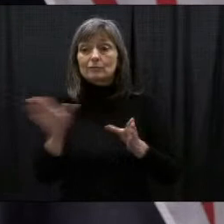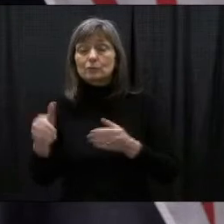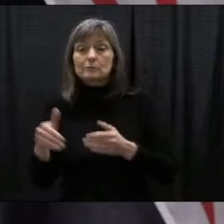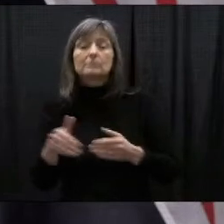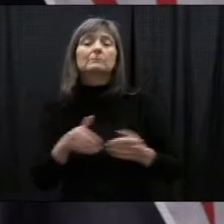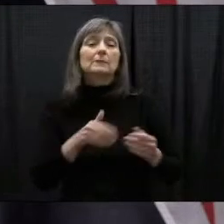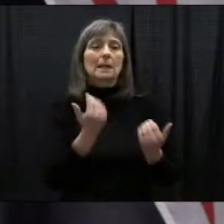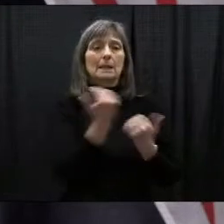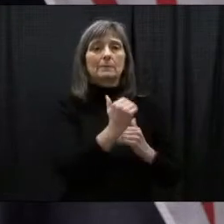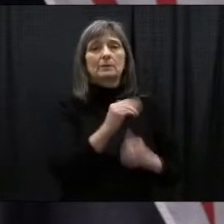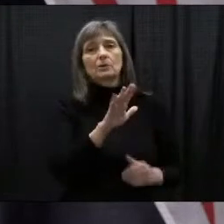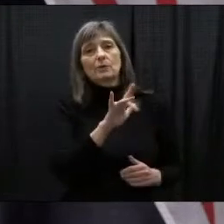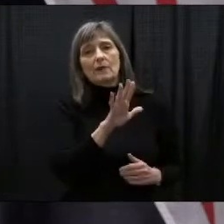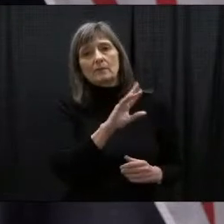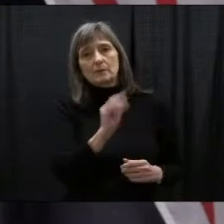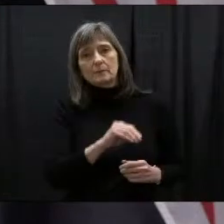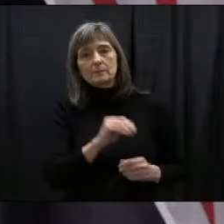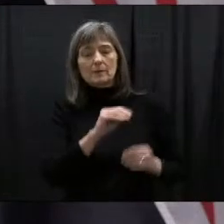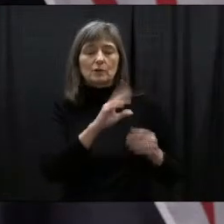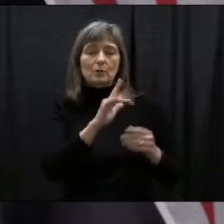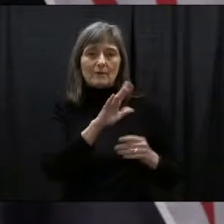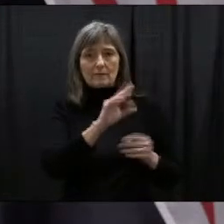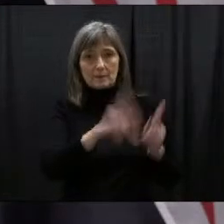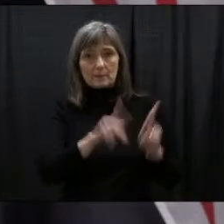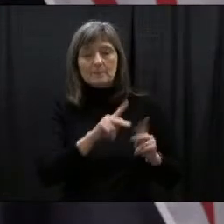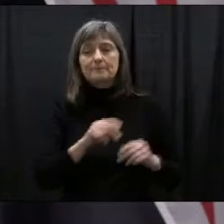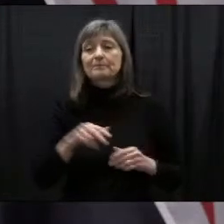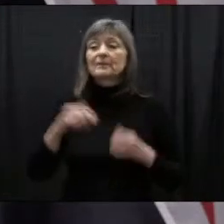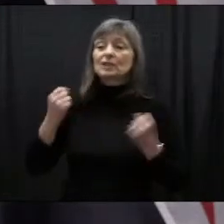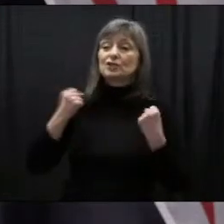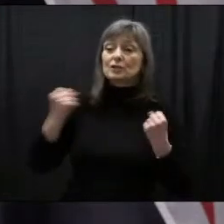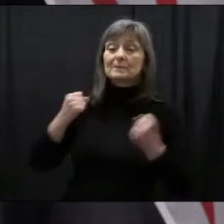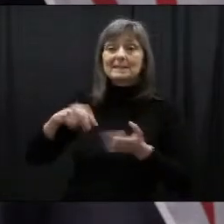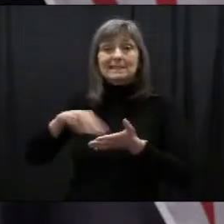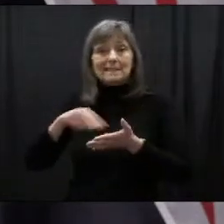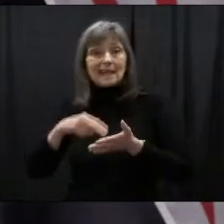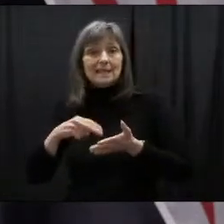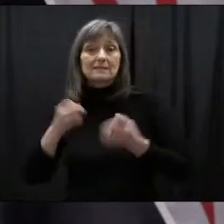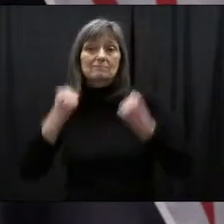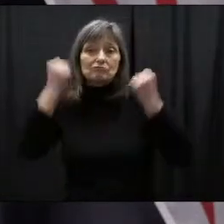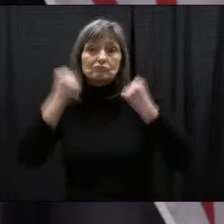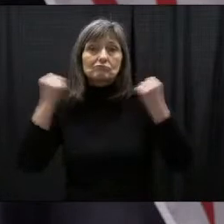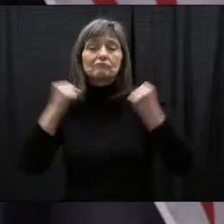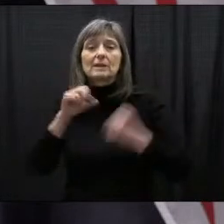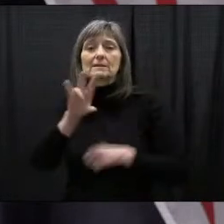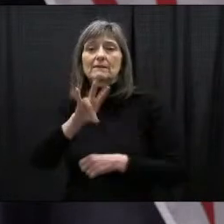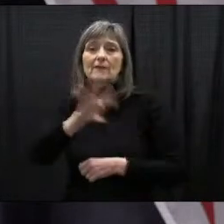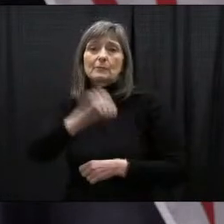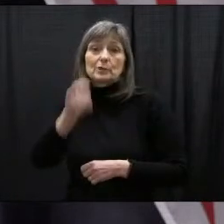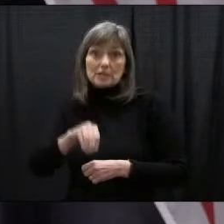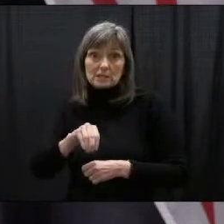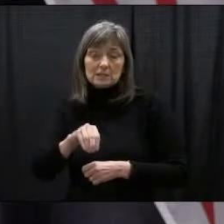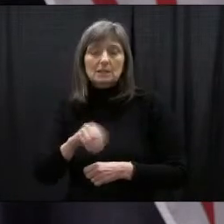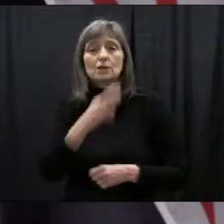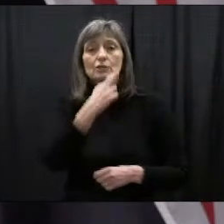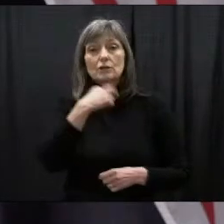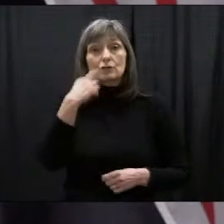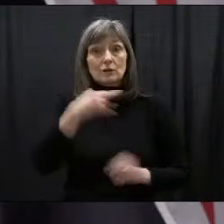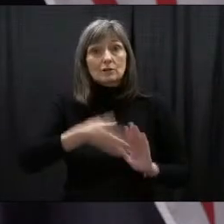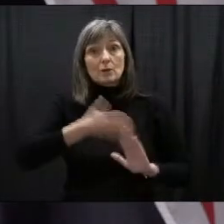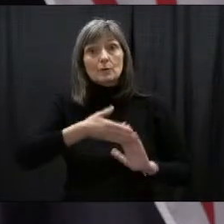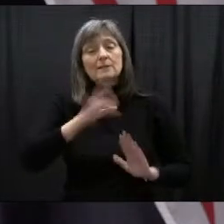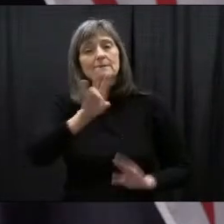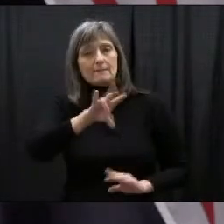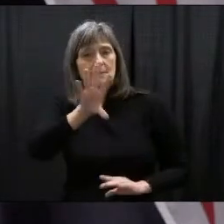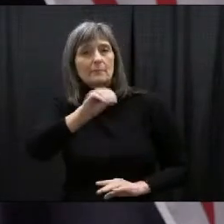to 25 people. Gyms, fitness facilities, and dance studios can operate at 75% capacity, and restaurants can operate